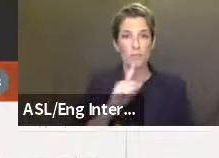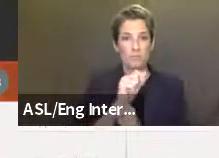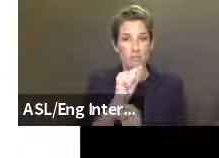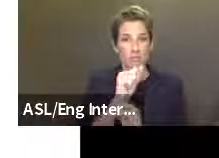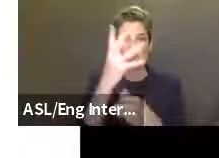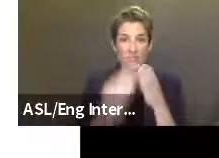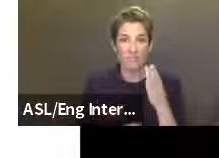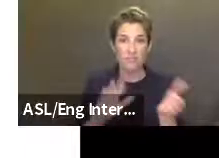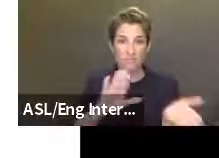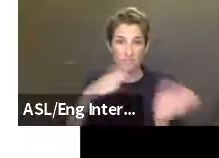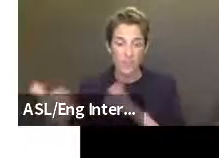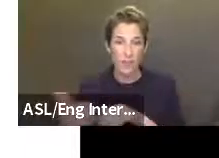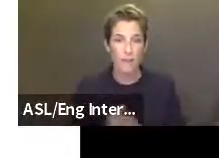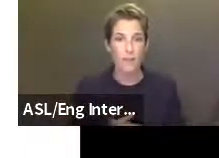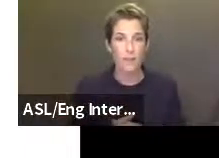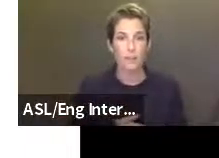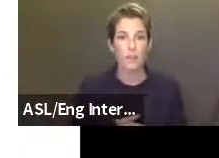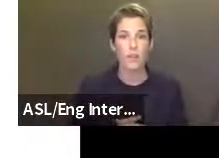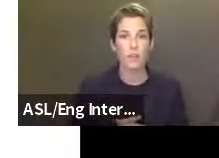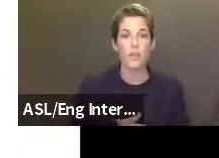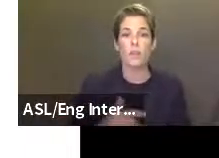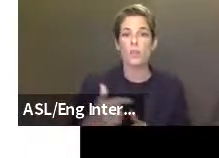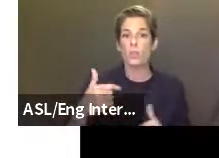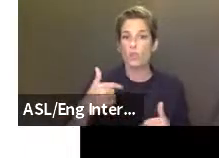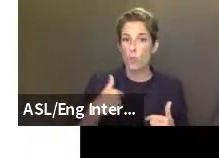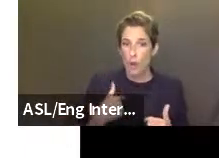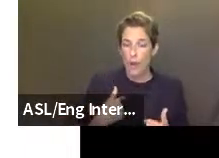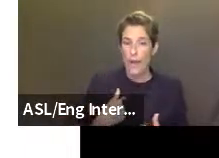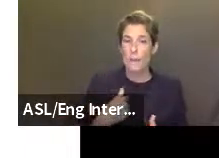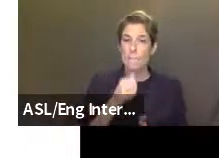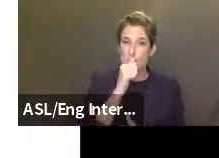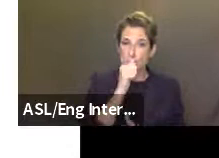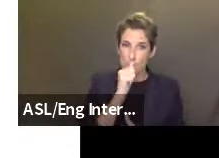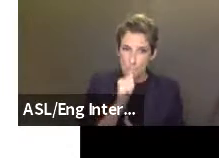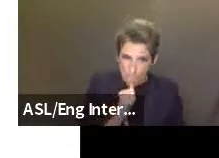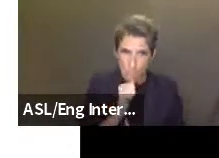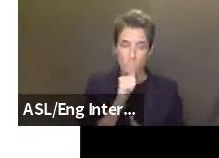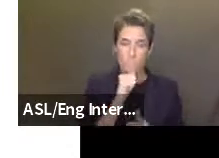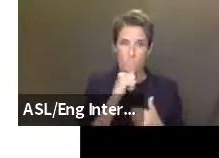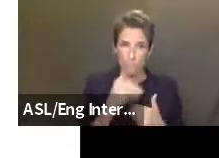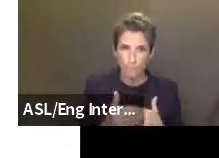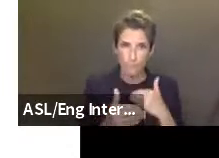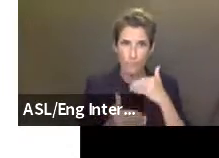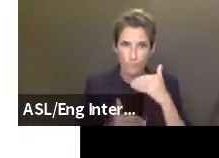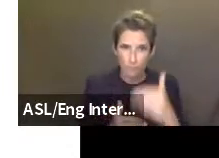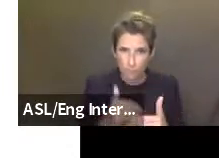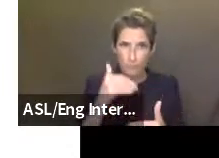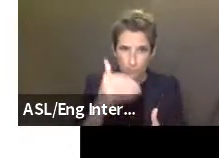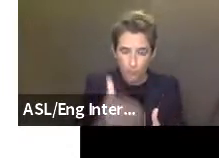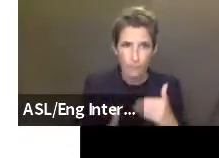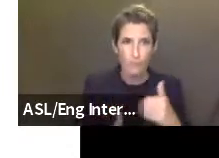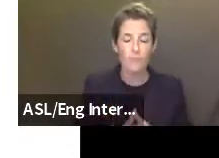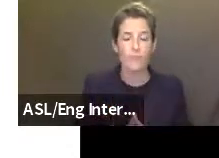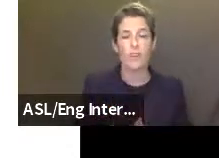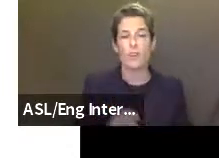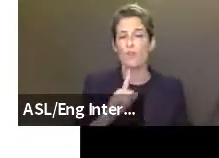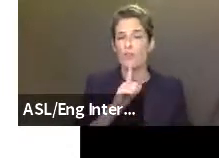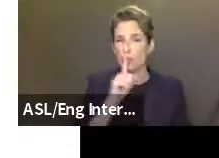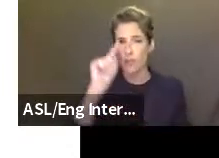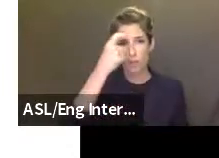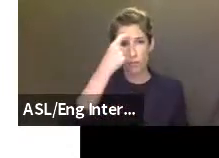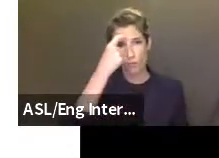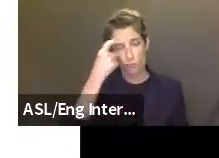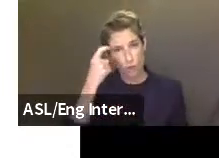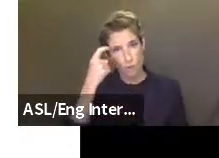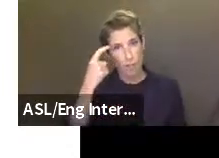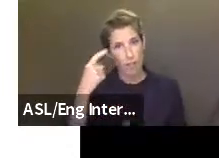characteristically, because of the diversity of its effects, not to mention the inconceivability of most people of trauma. I healed